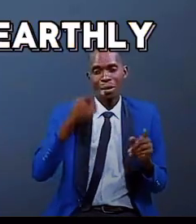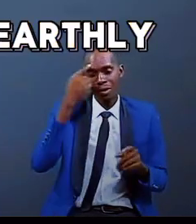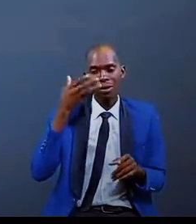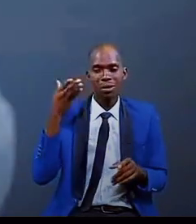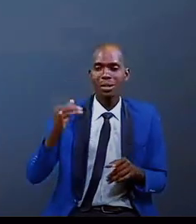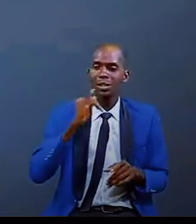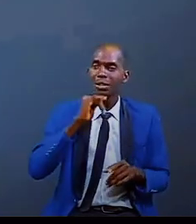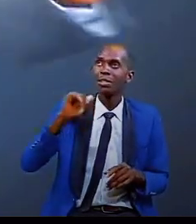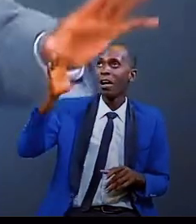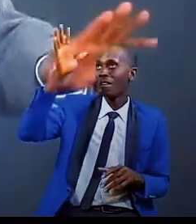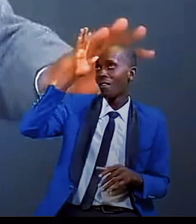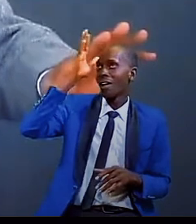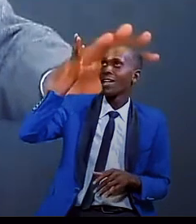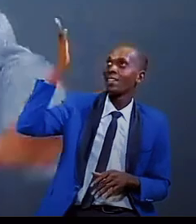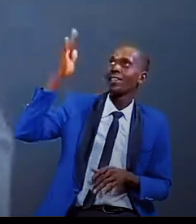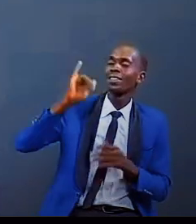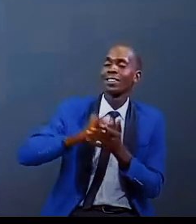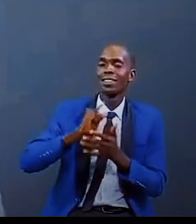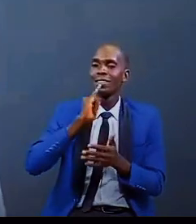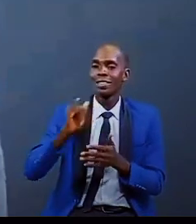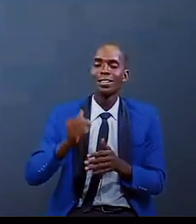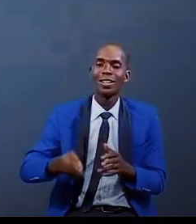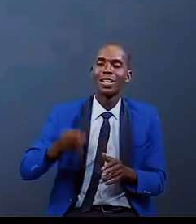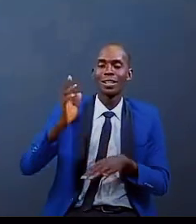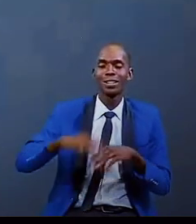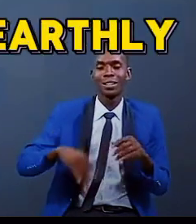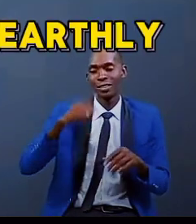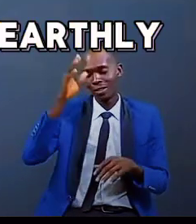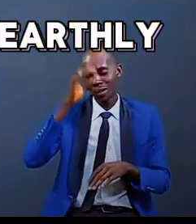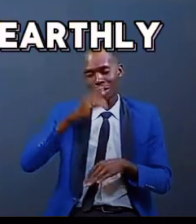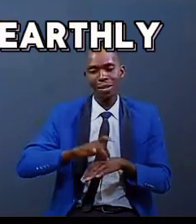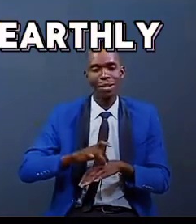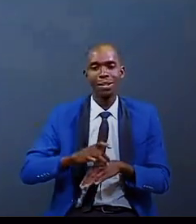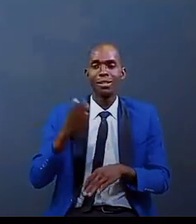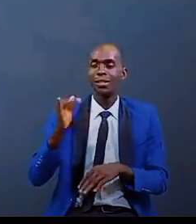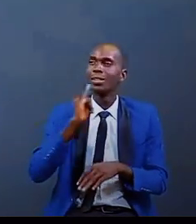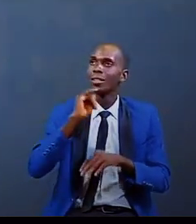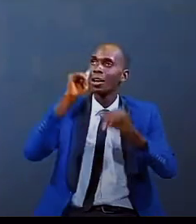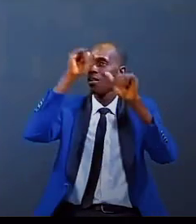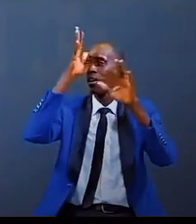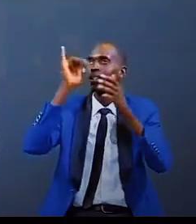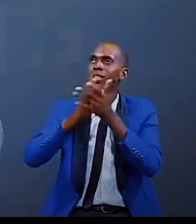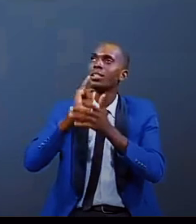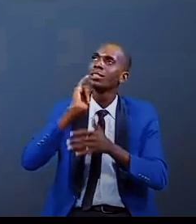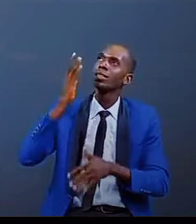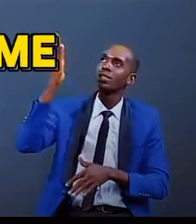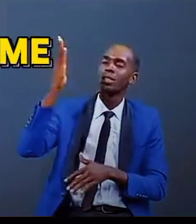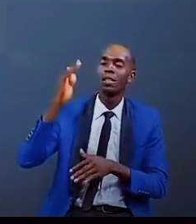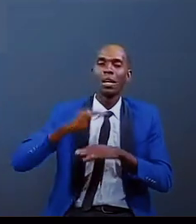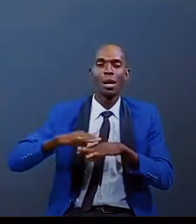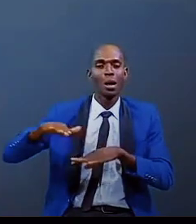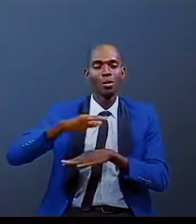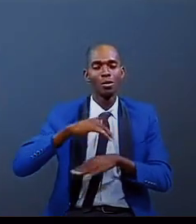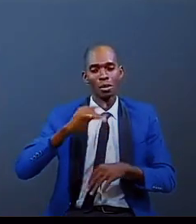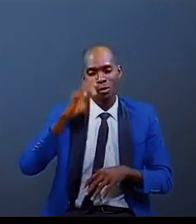daddy. That's a father higher than the earthly father. And he communicated with me, and